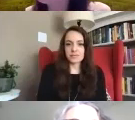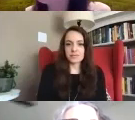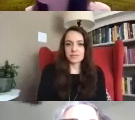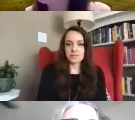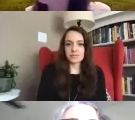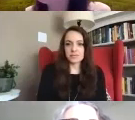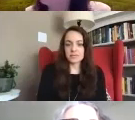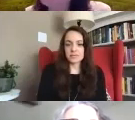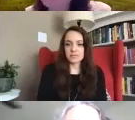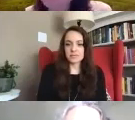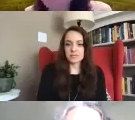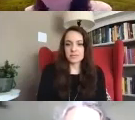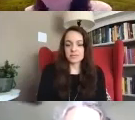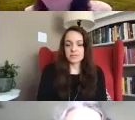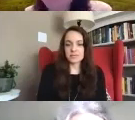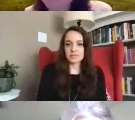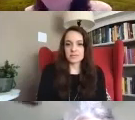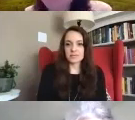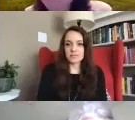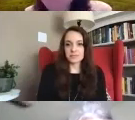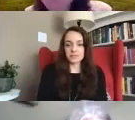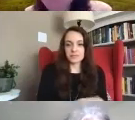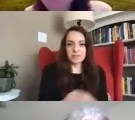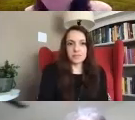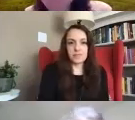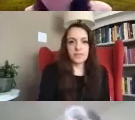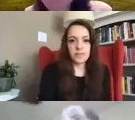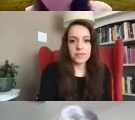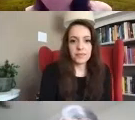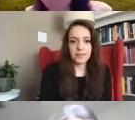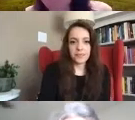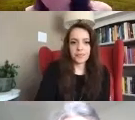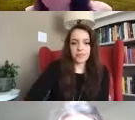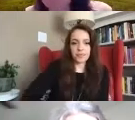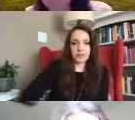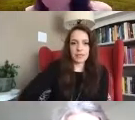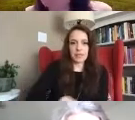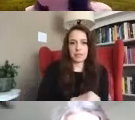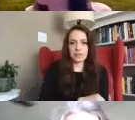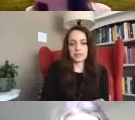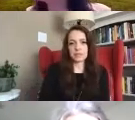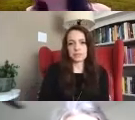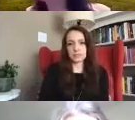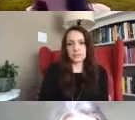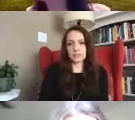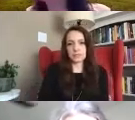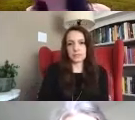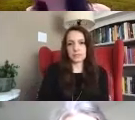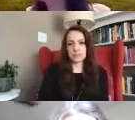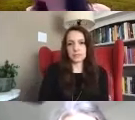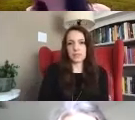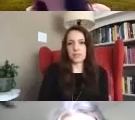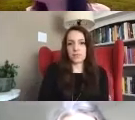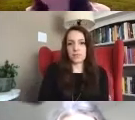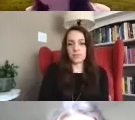Maria, and then other there's Marjorie, Dahlia. A lot of the other residents, they did speak English. So even